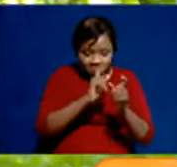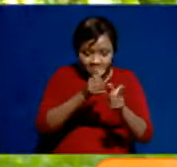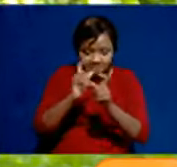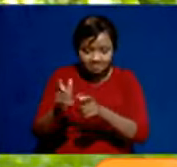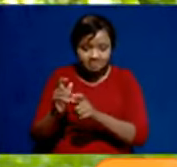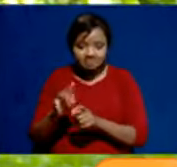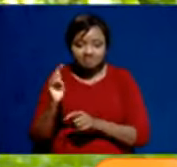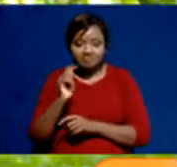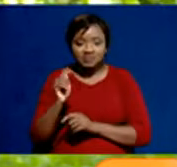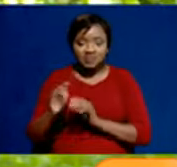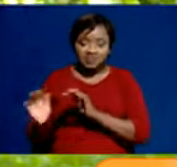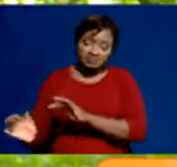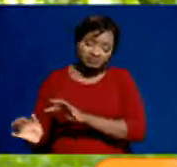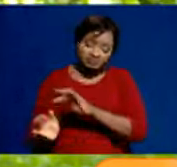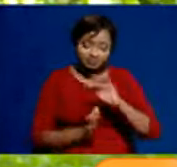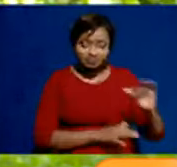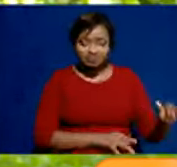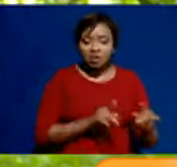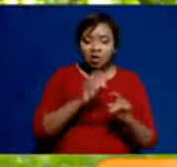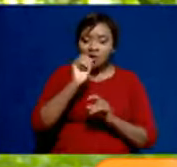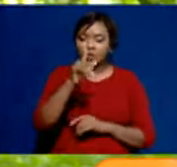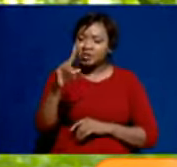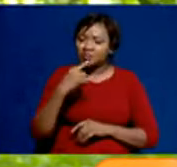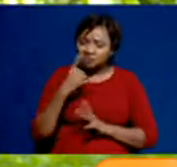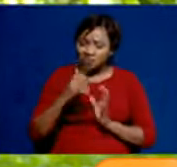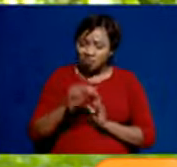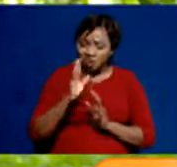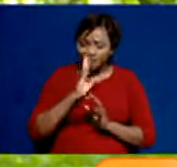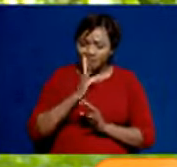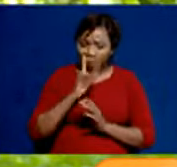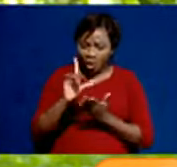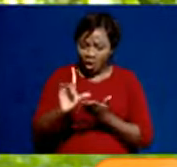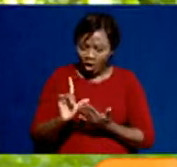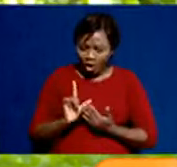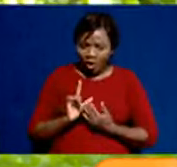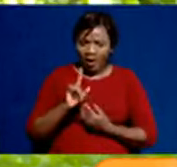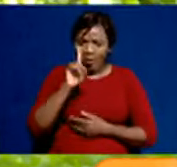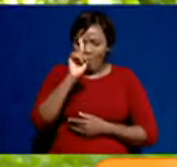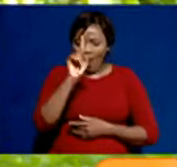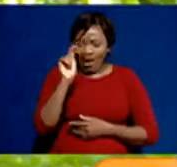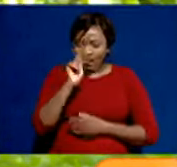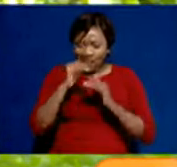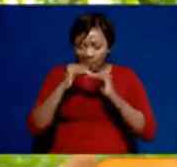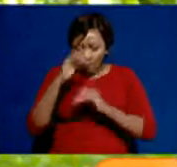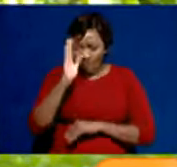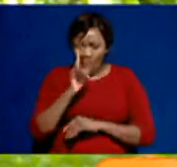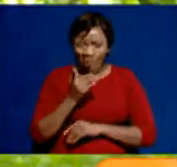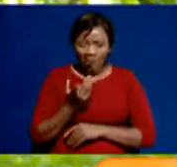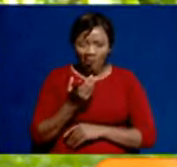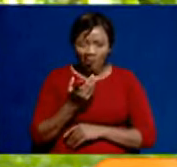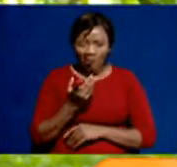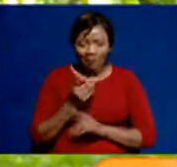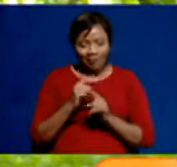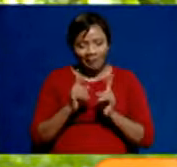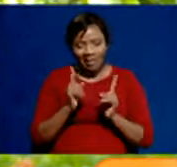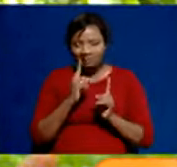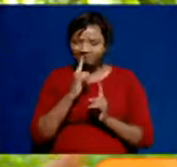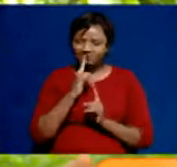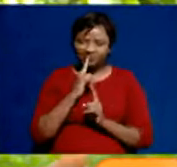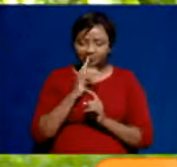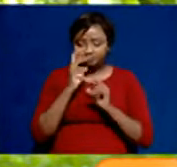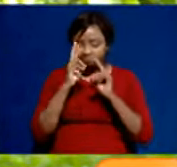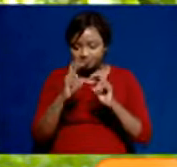public borrowing. You say they've borrowed more than a trillion in the first year of in office. Yeah. Well, the figures would suggest something else. Yeah.